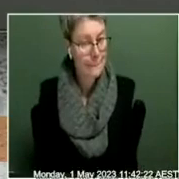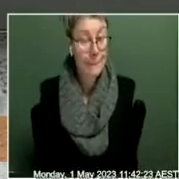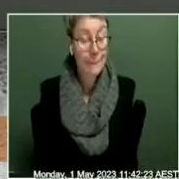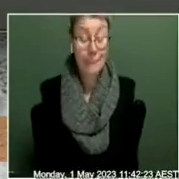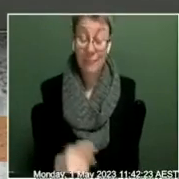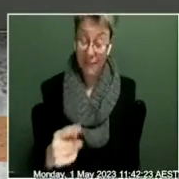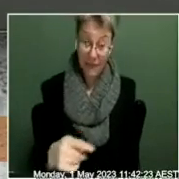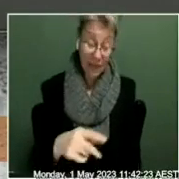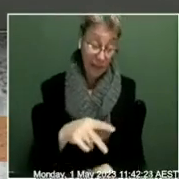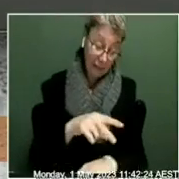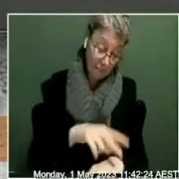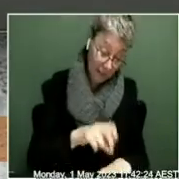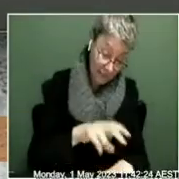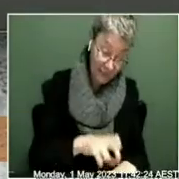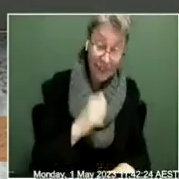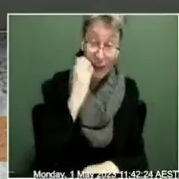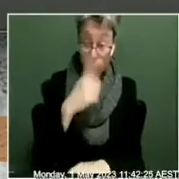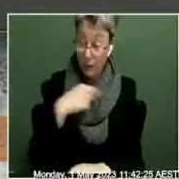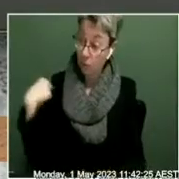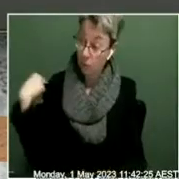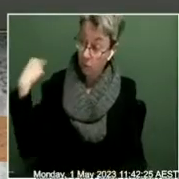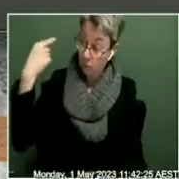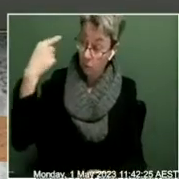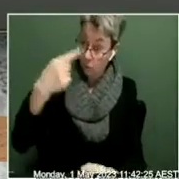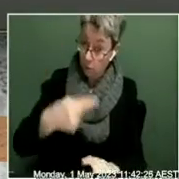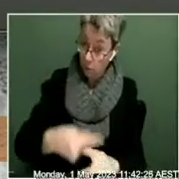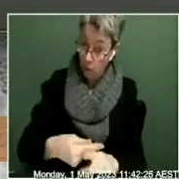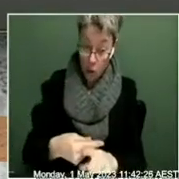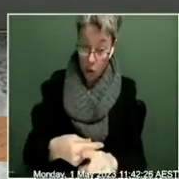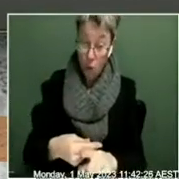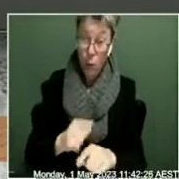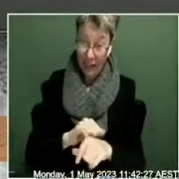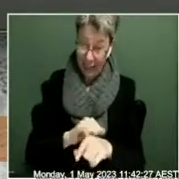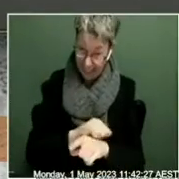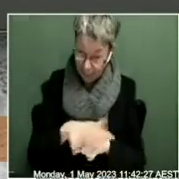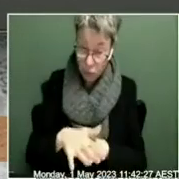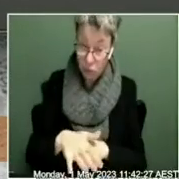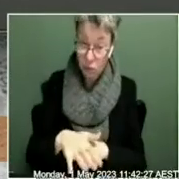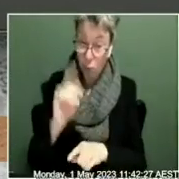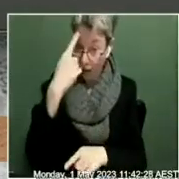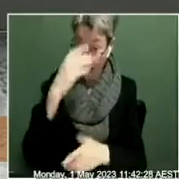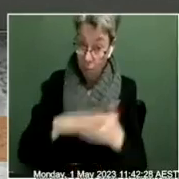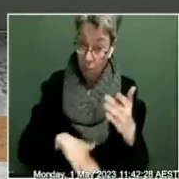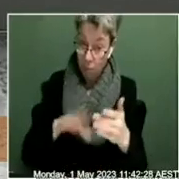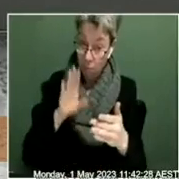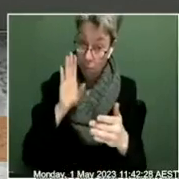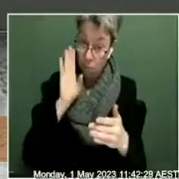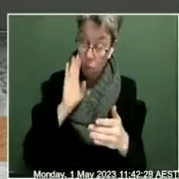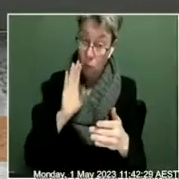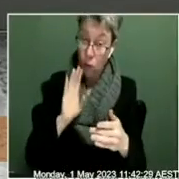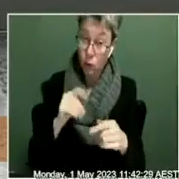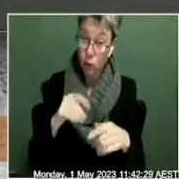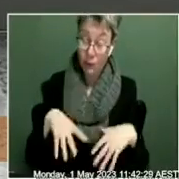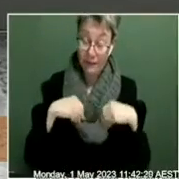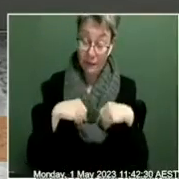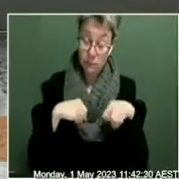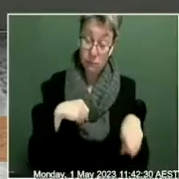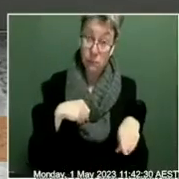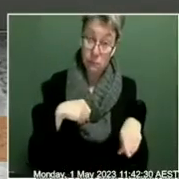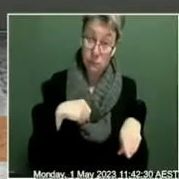that neither side, neither the police force nor the First Nations